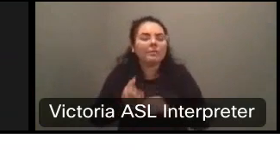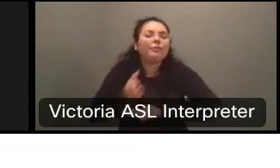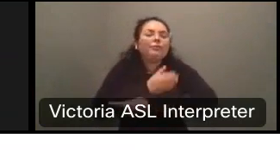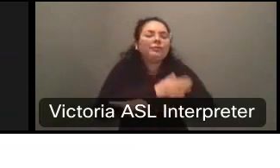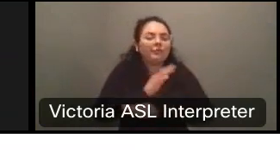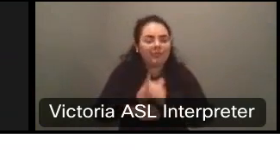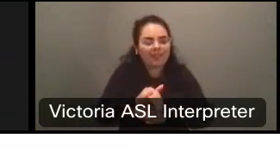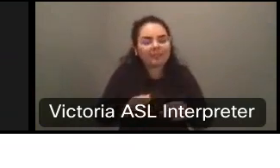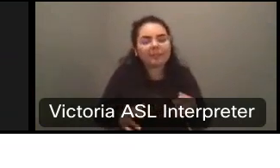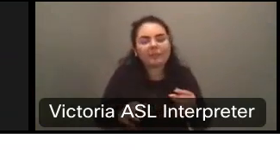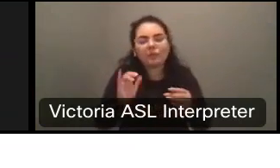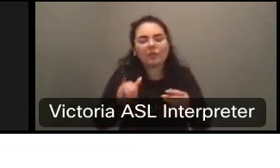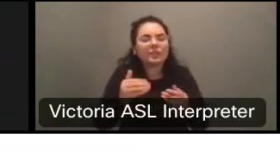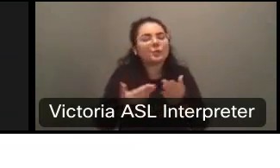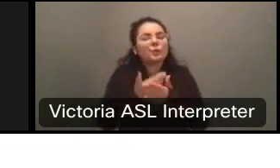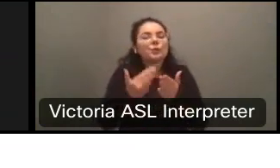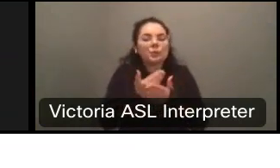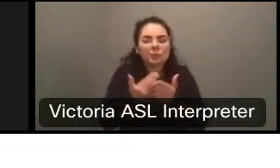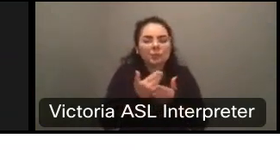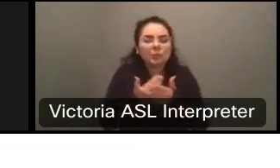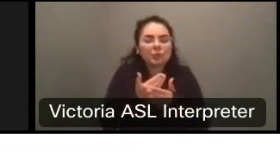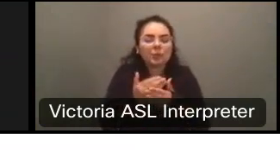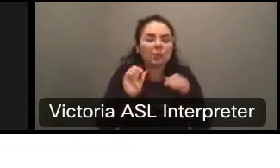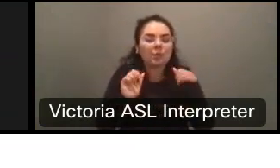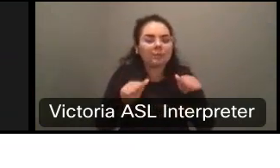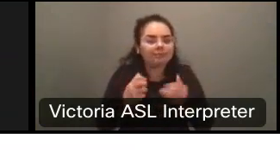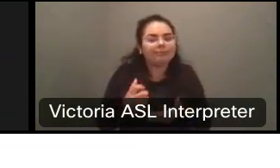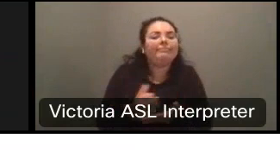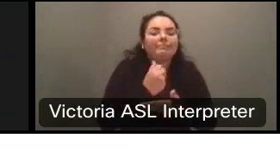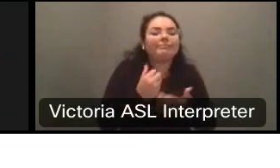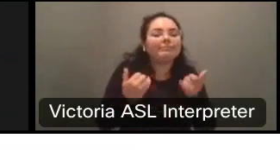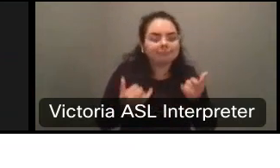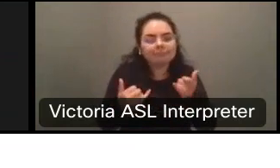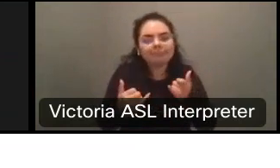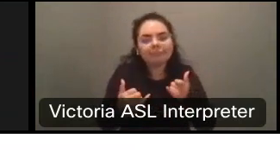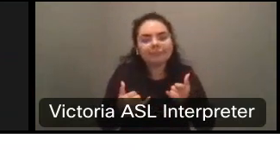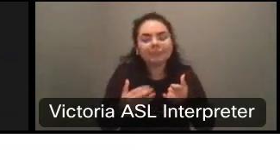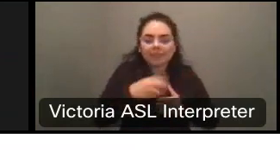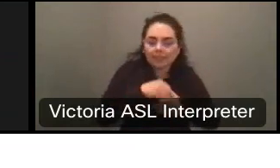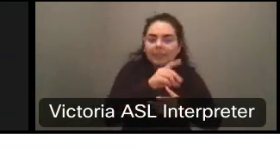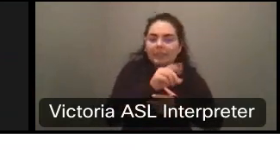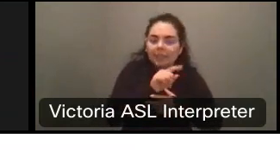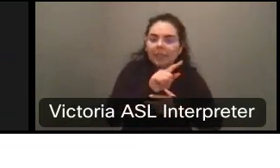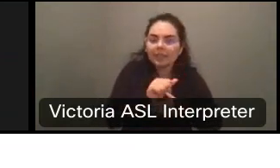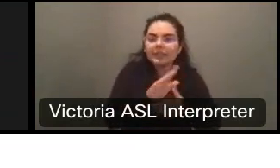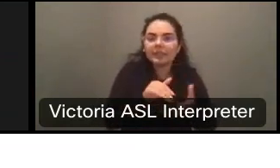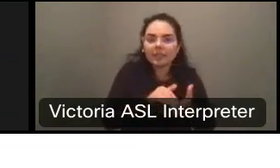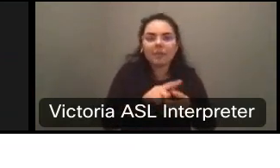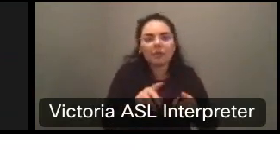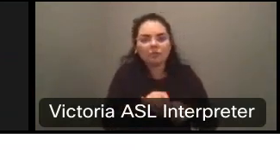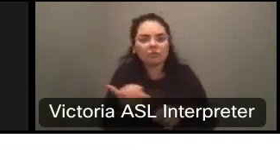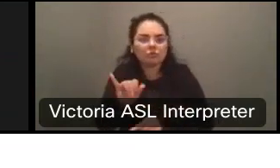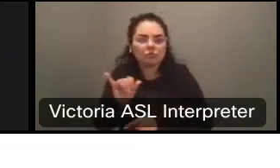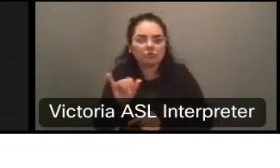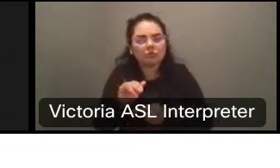these are some of the new things that we're able to take advantage of, not only within the data center, but as we build that out there, then we